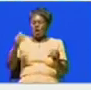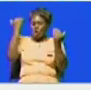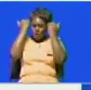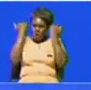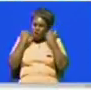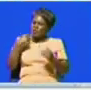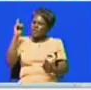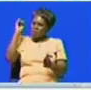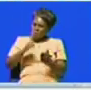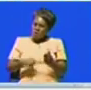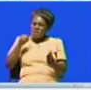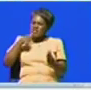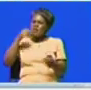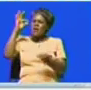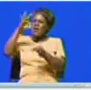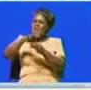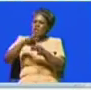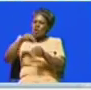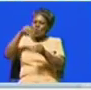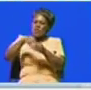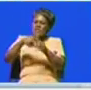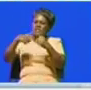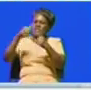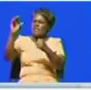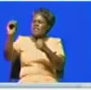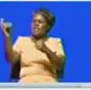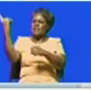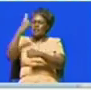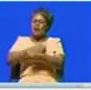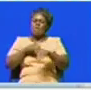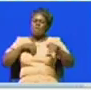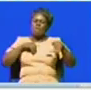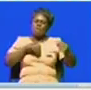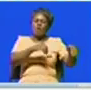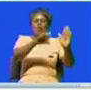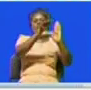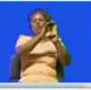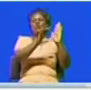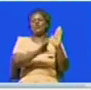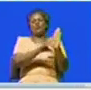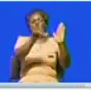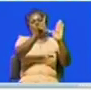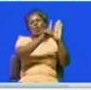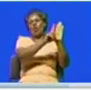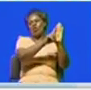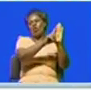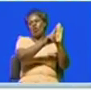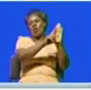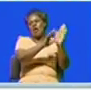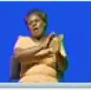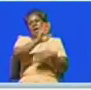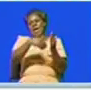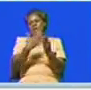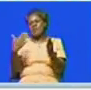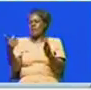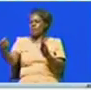said, let's have fresh elections within 60 days in strict compliance with the Constitution and the law. Everything NASA